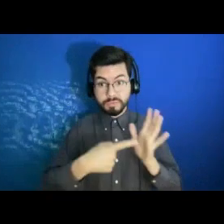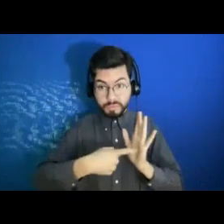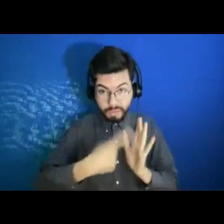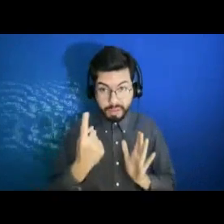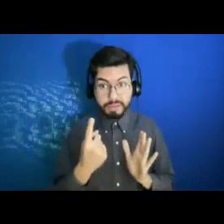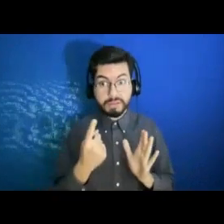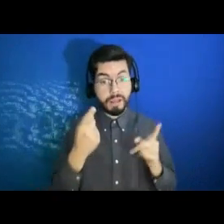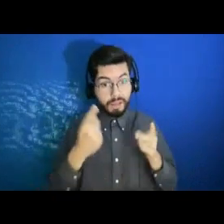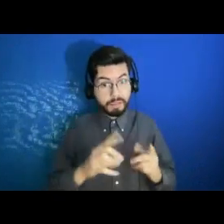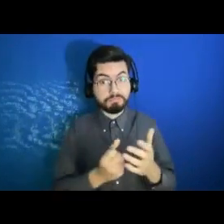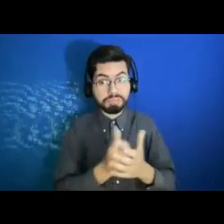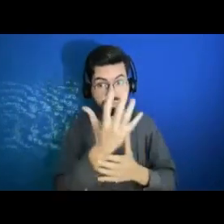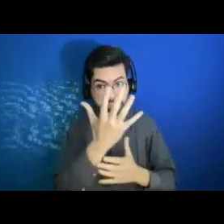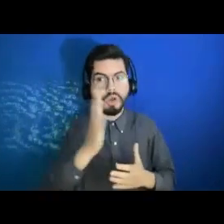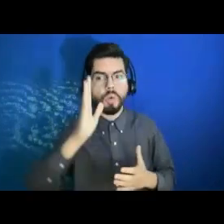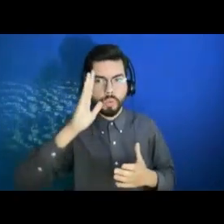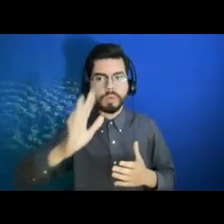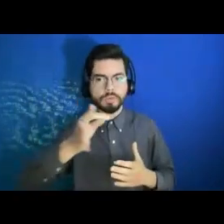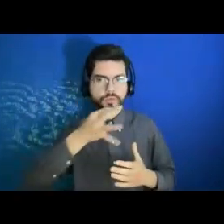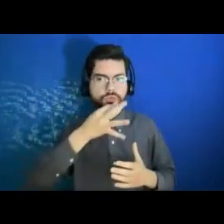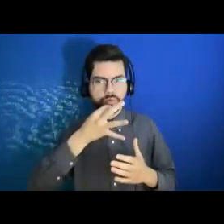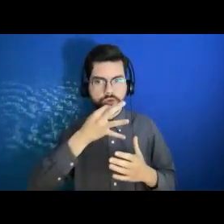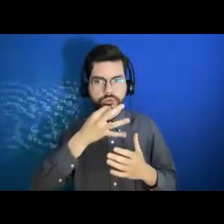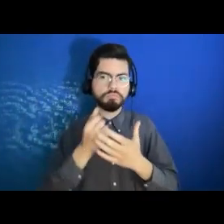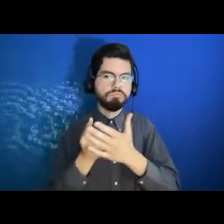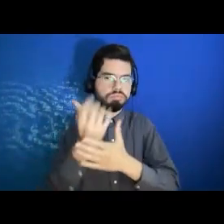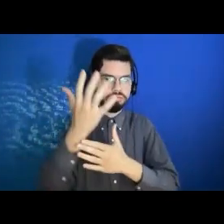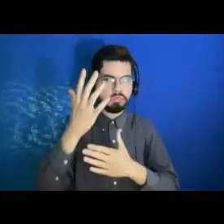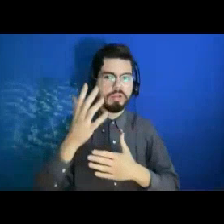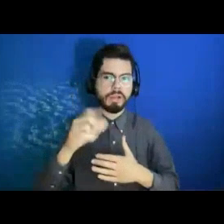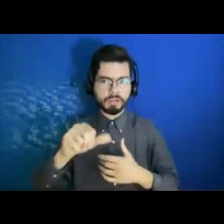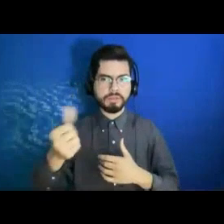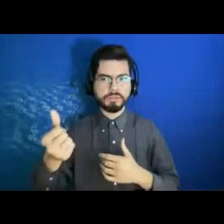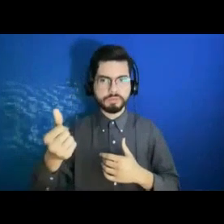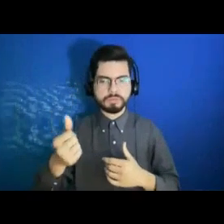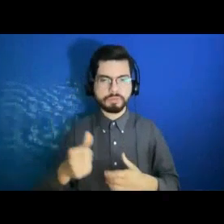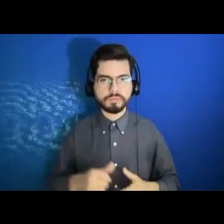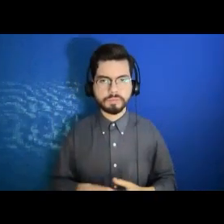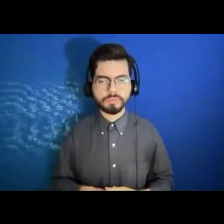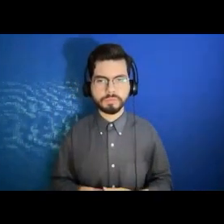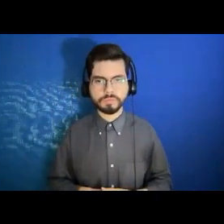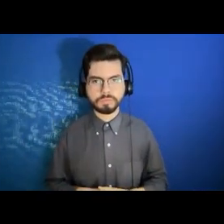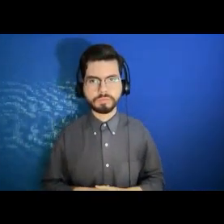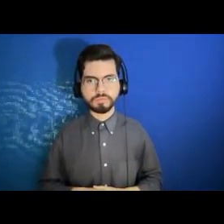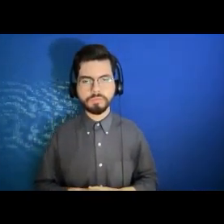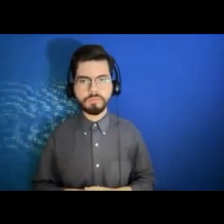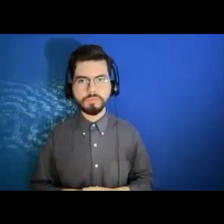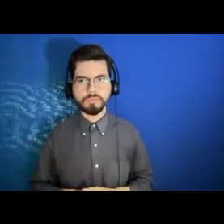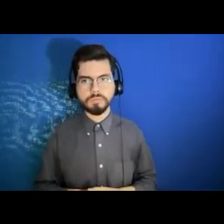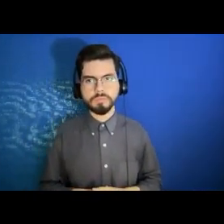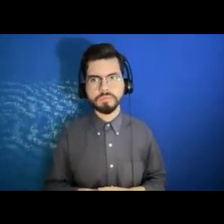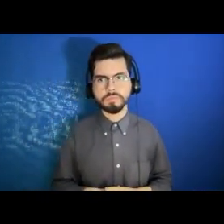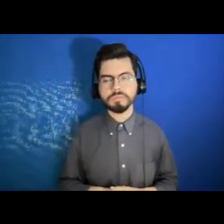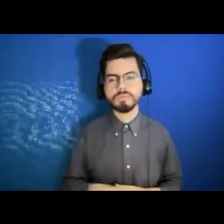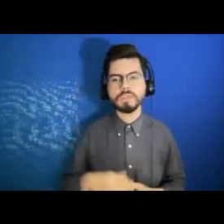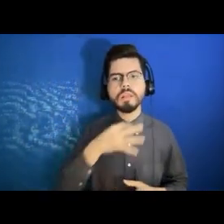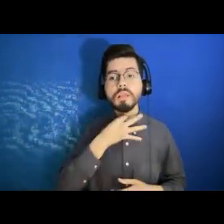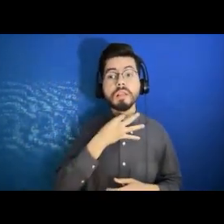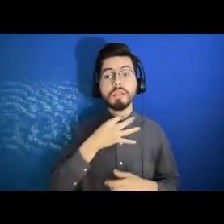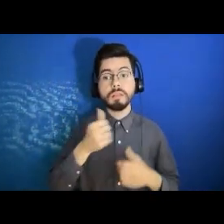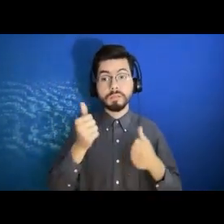one happens, there's probably much more likelihood that another one's going to happen around there. How many hands? How many of you